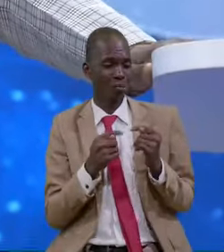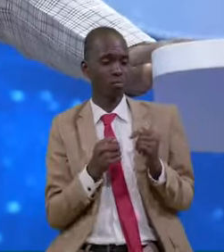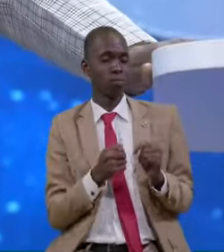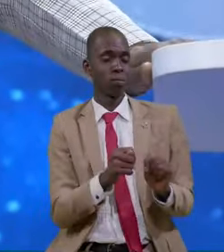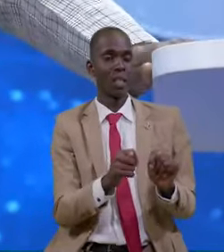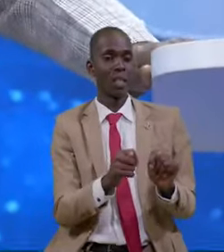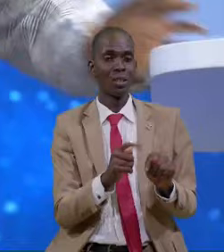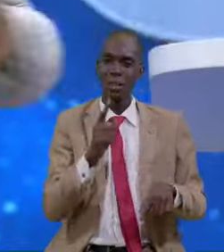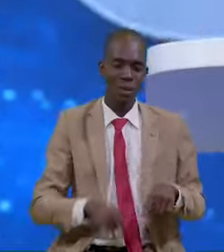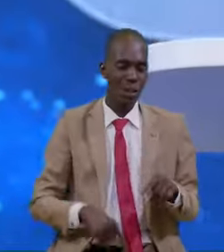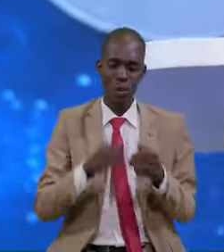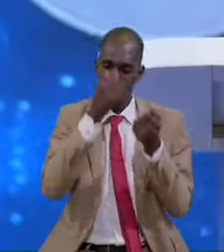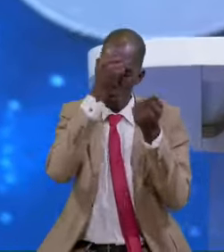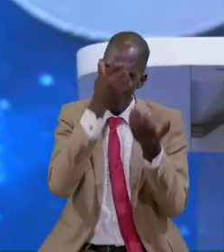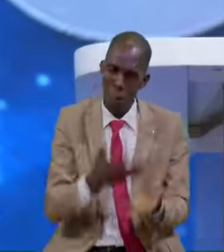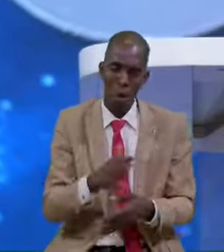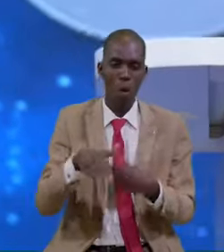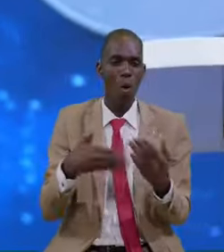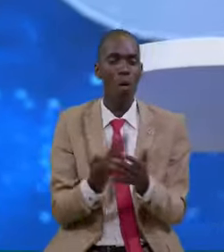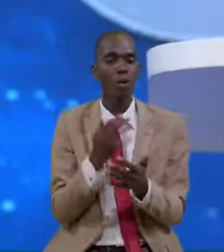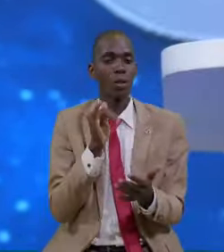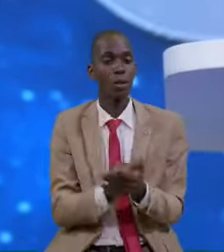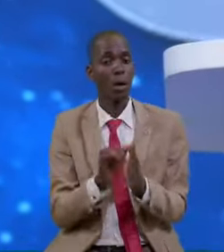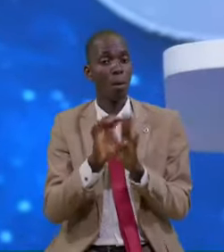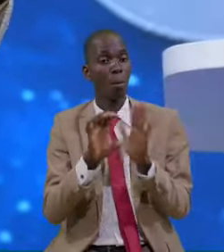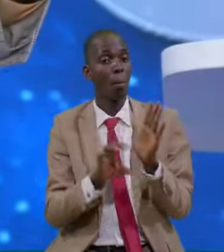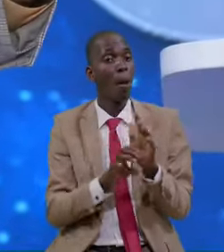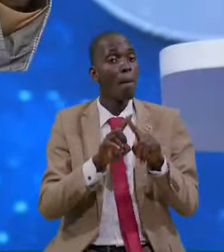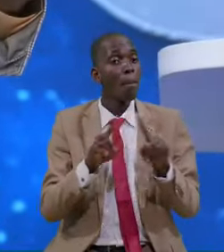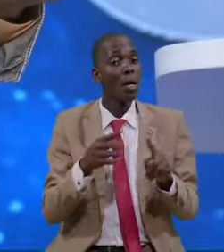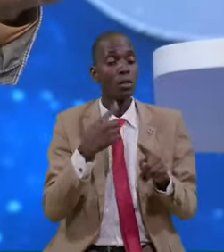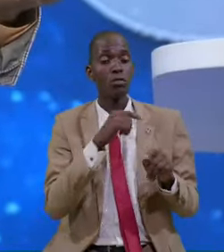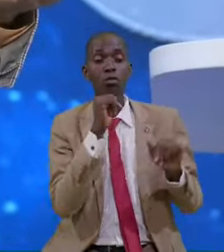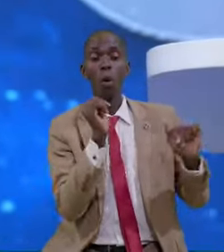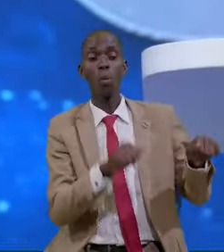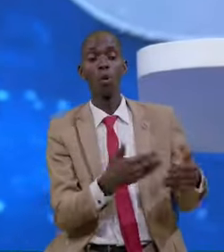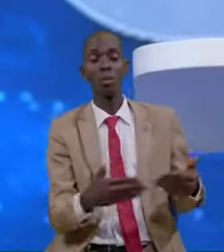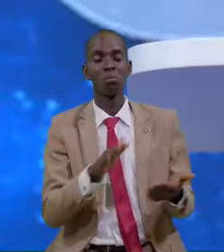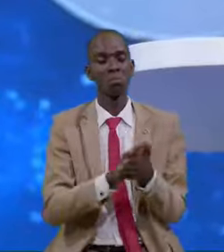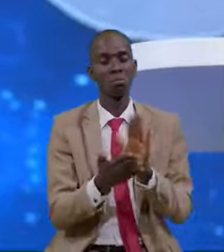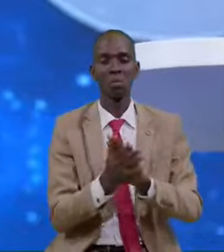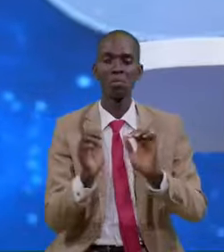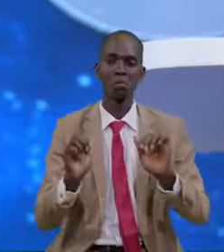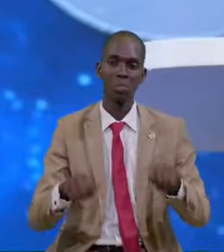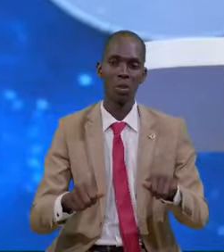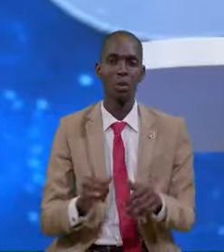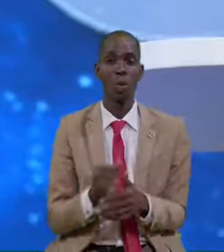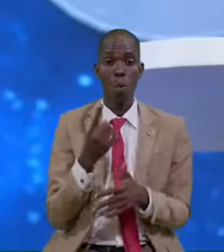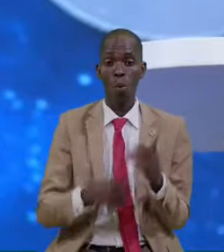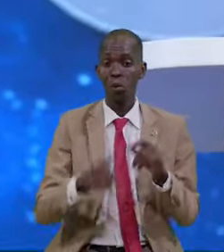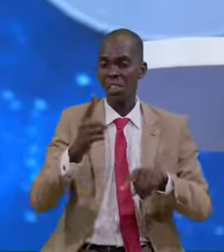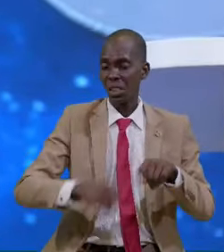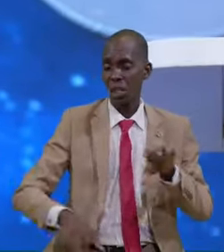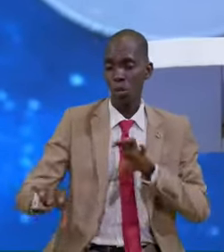those commandments. But remember, the impossible has now become possible. What you could not do before,